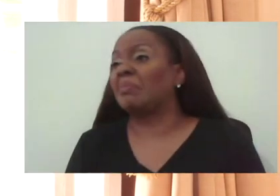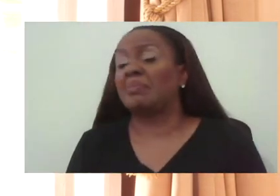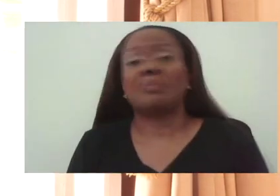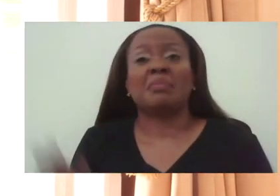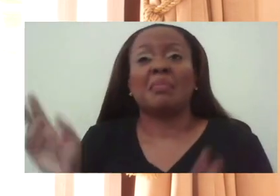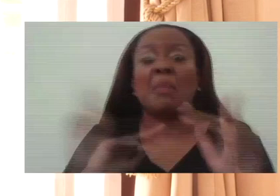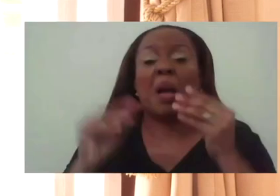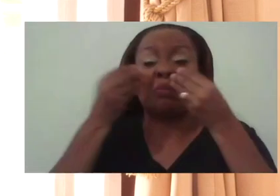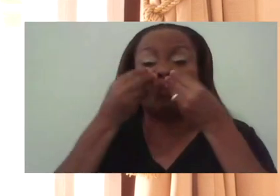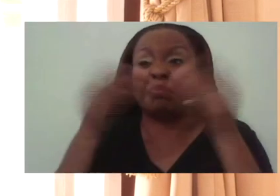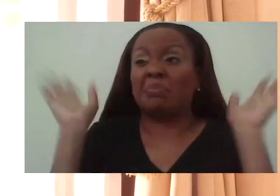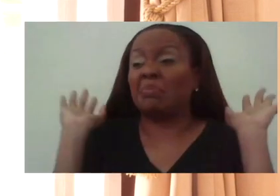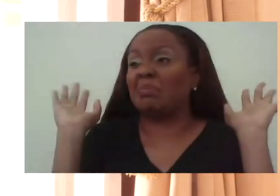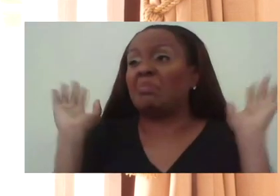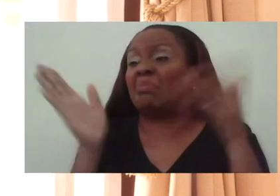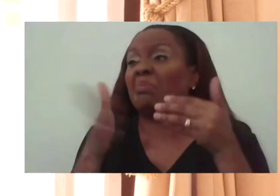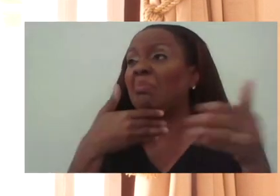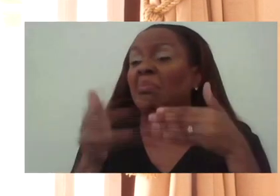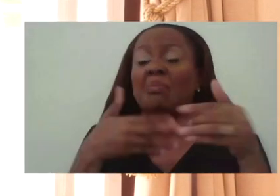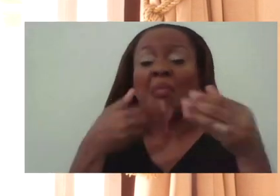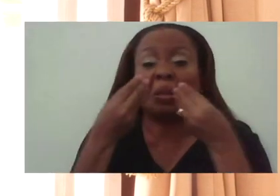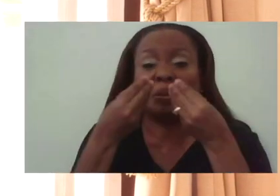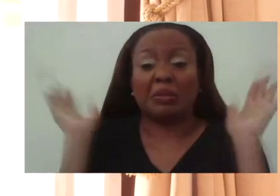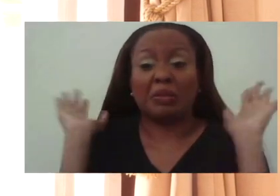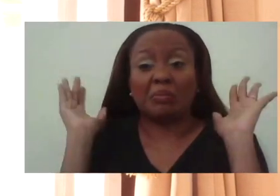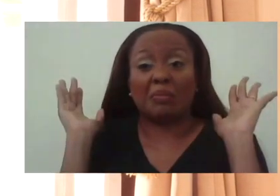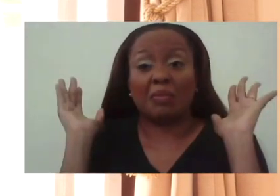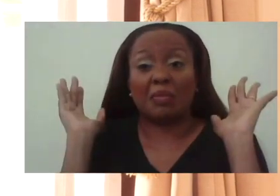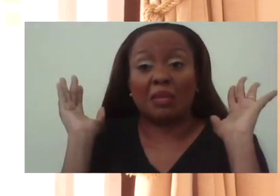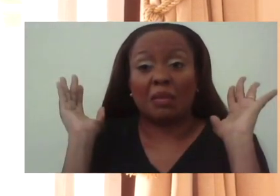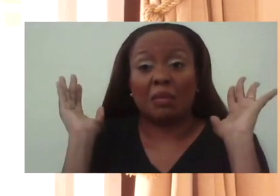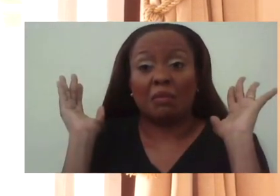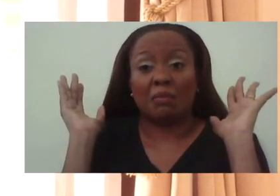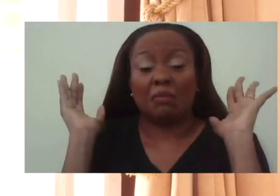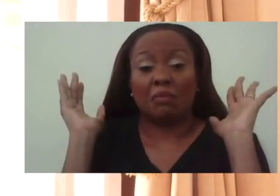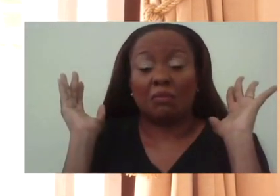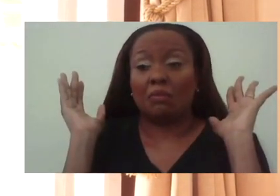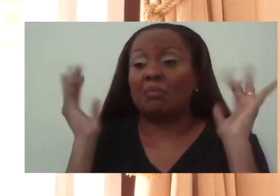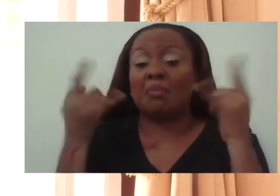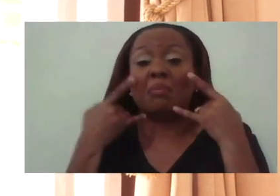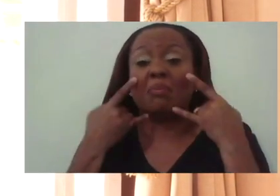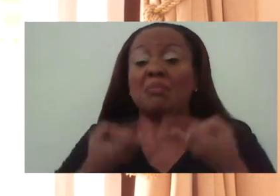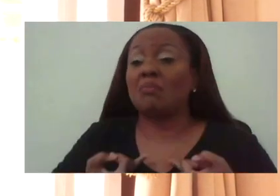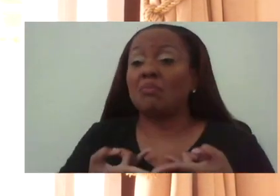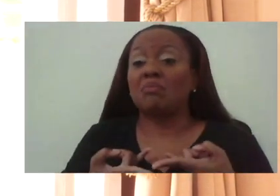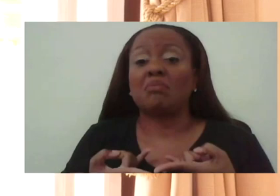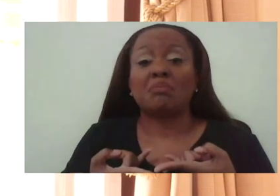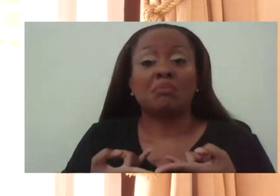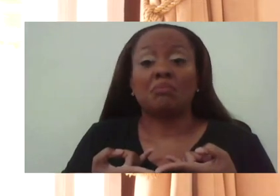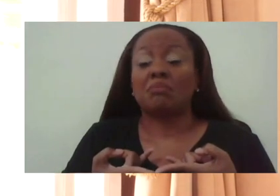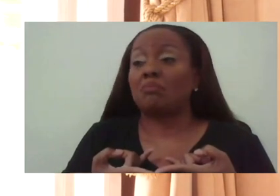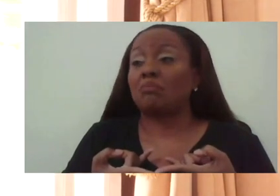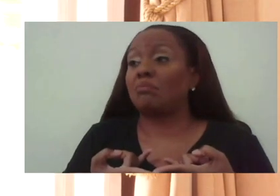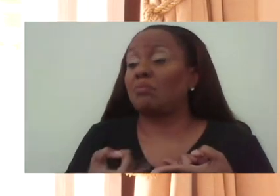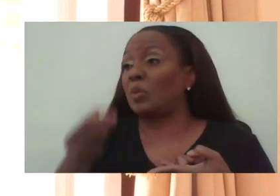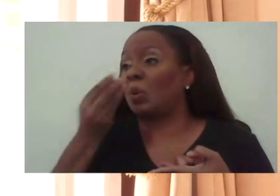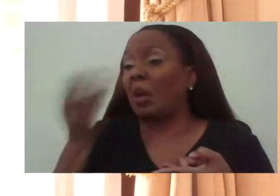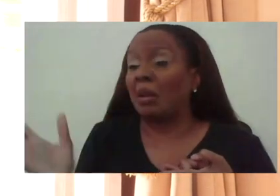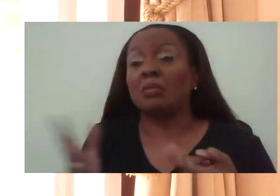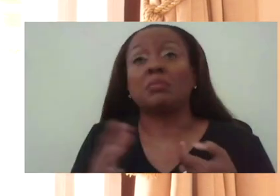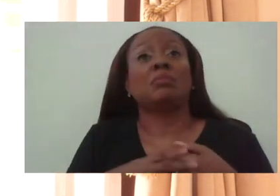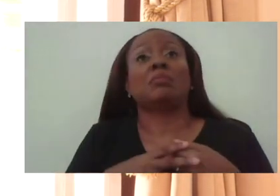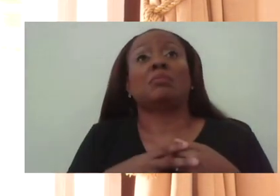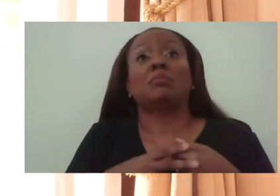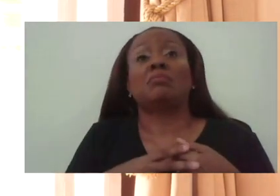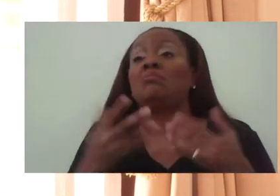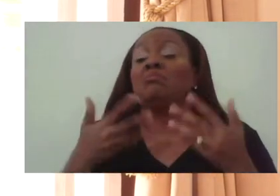They continue to not wear masks in public places. They continue to socialize